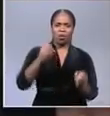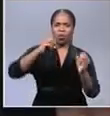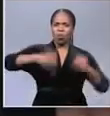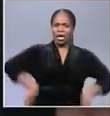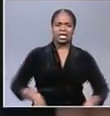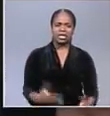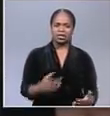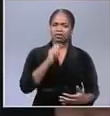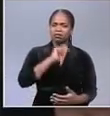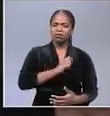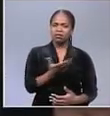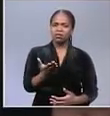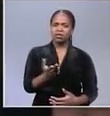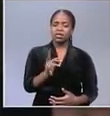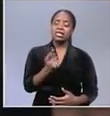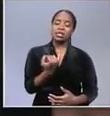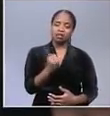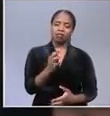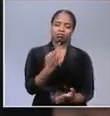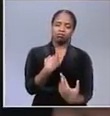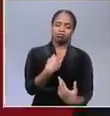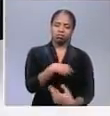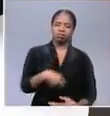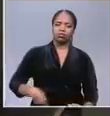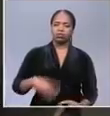service. The presidency is yet to respond.